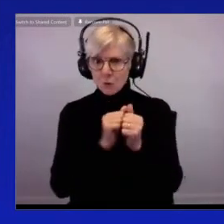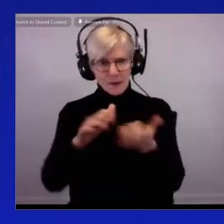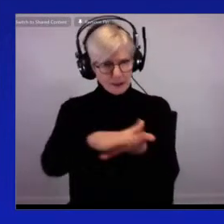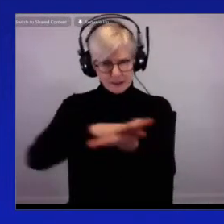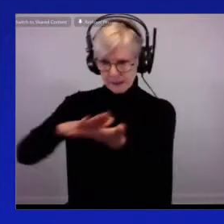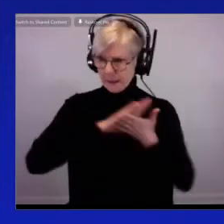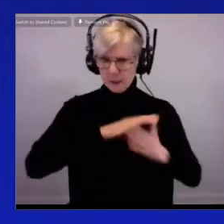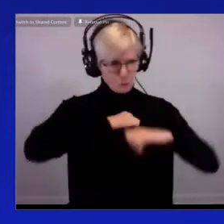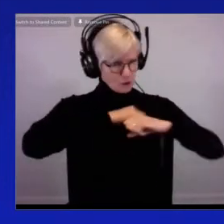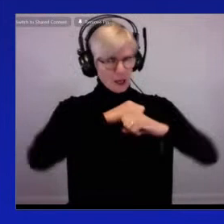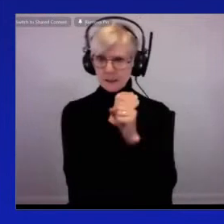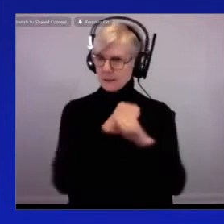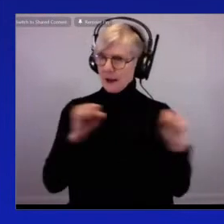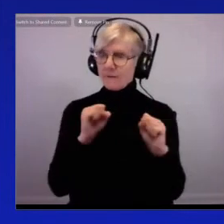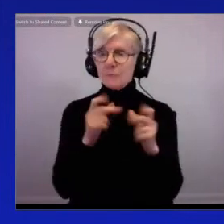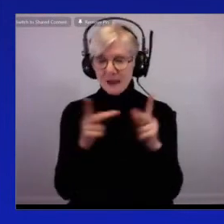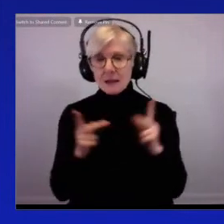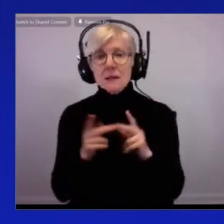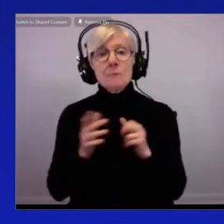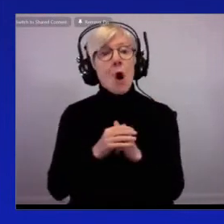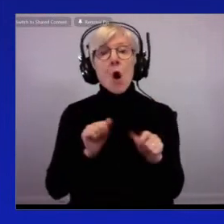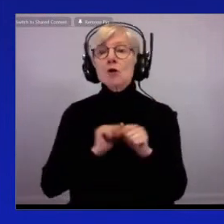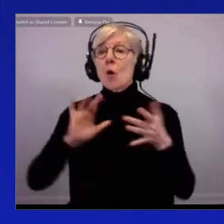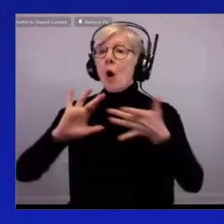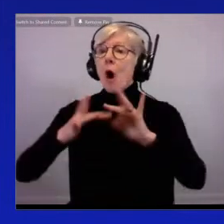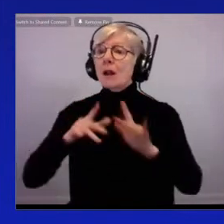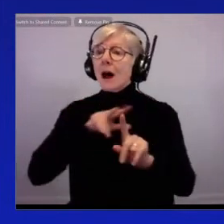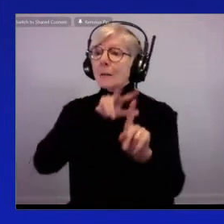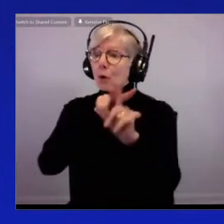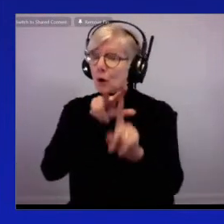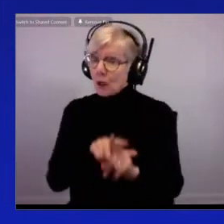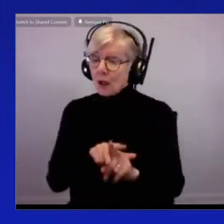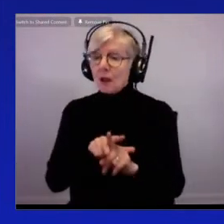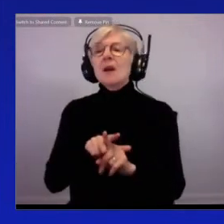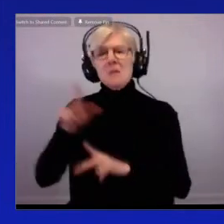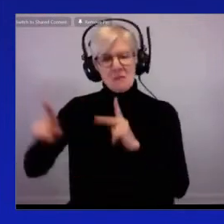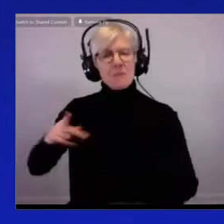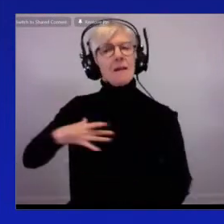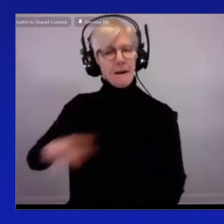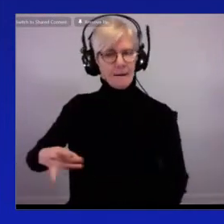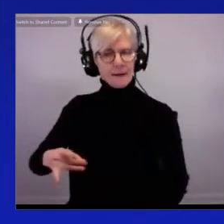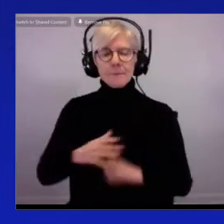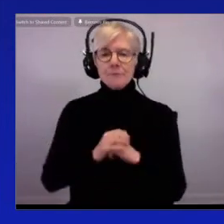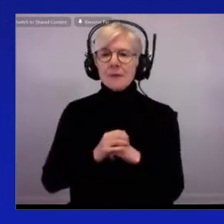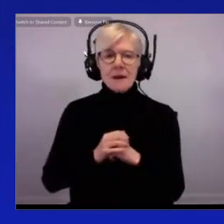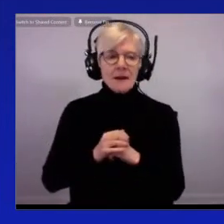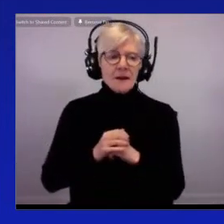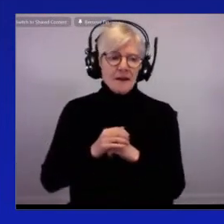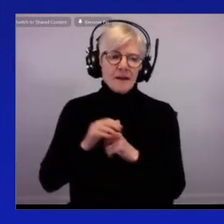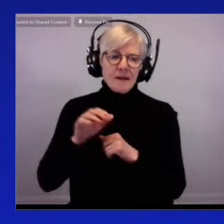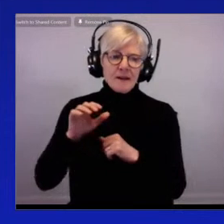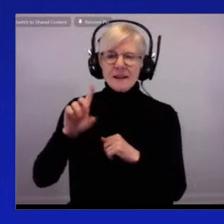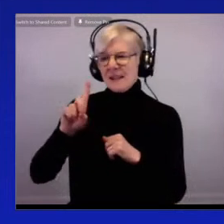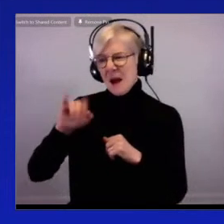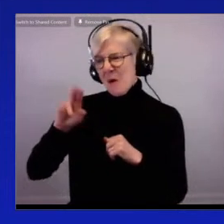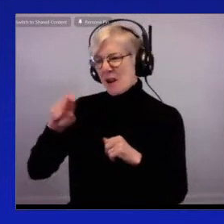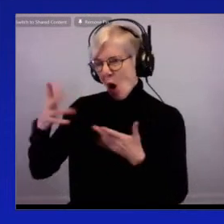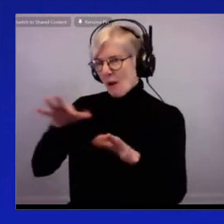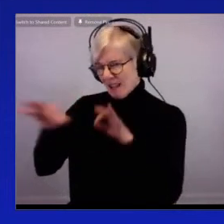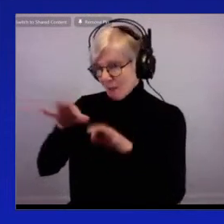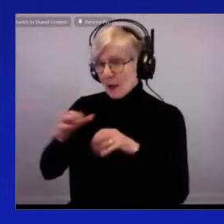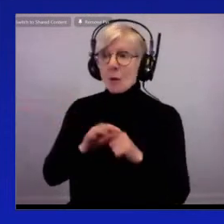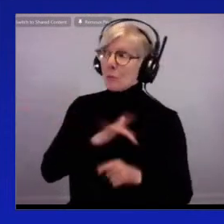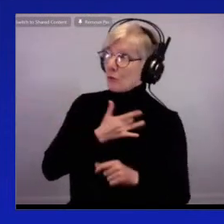place. An online booking system was very useful, and Mr. DeMonte mentioned we're looking for tools from the